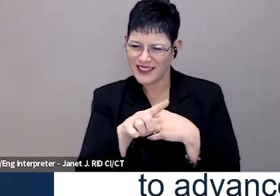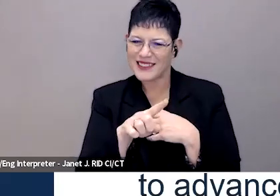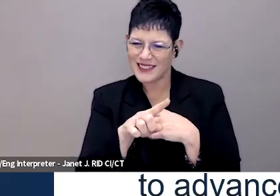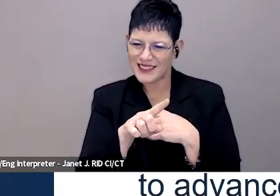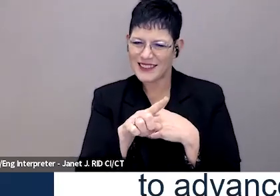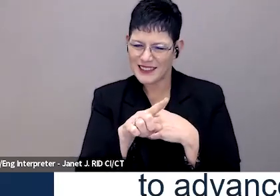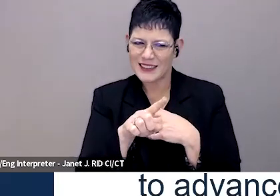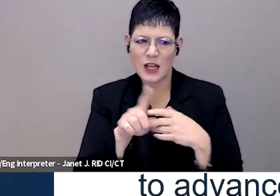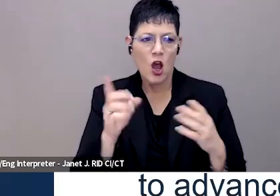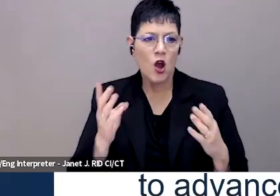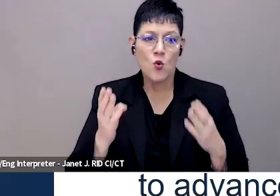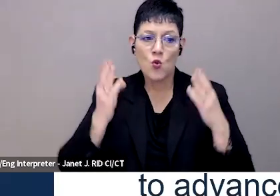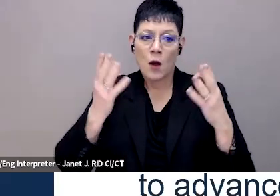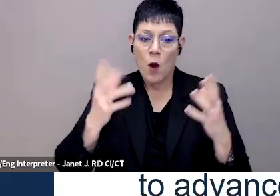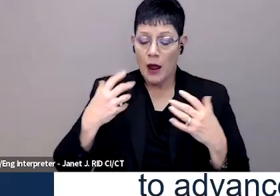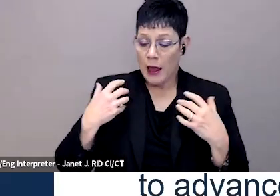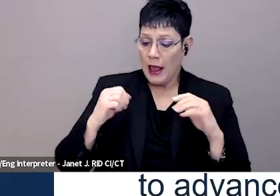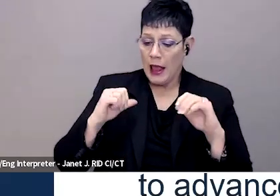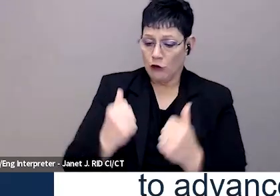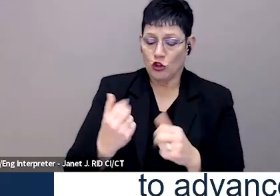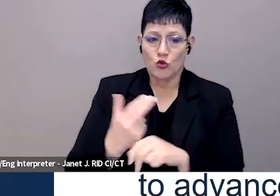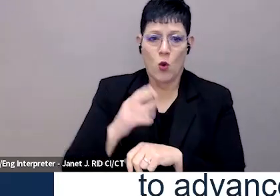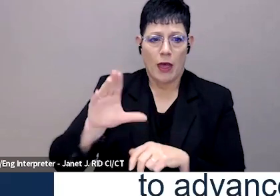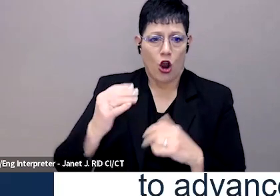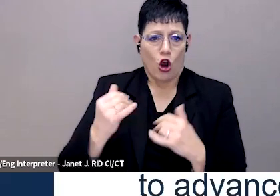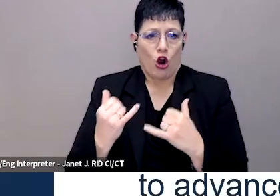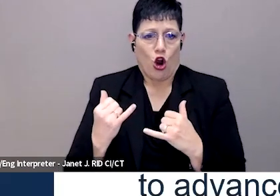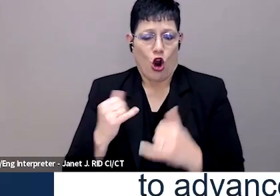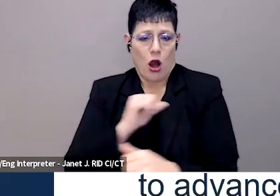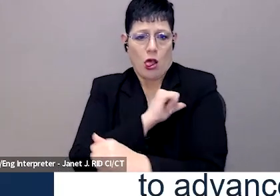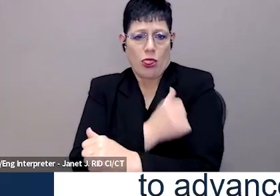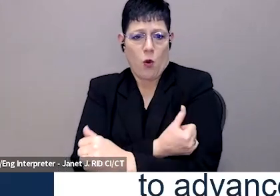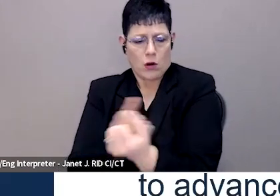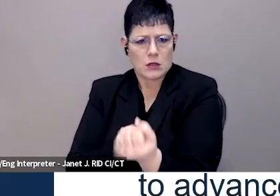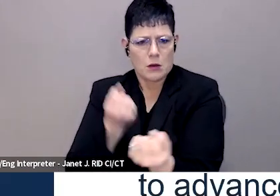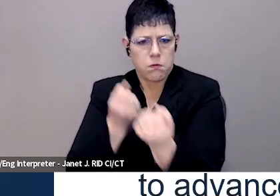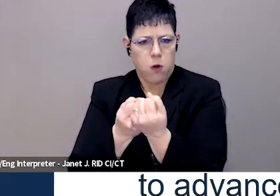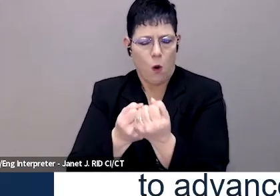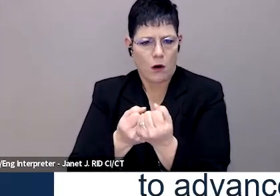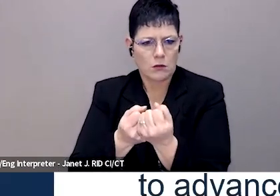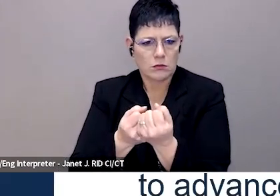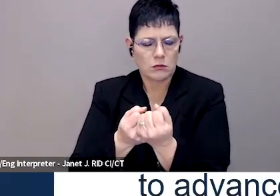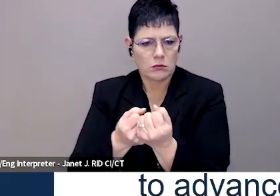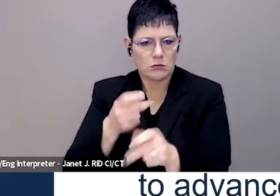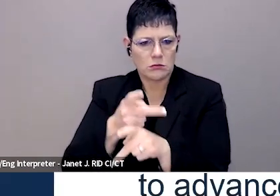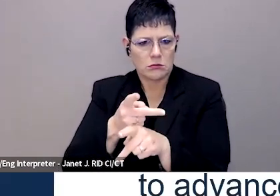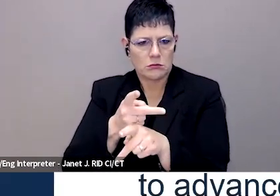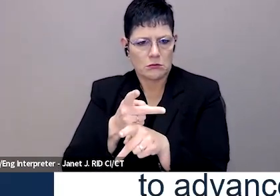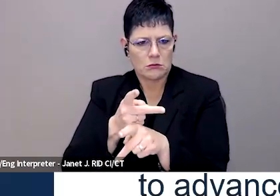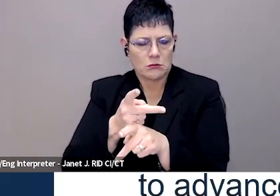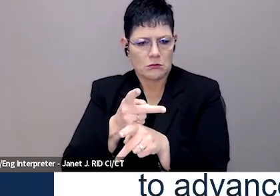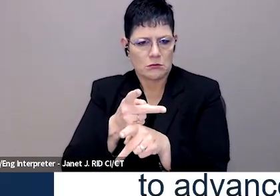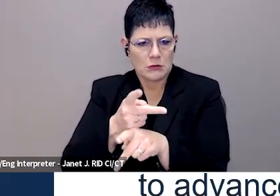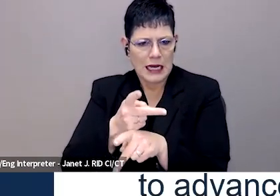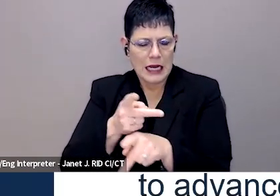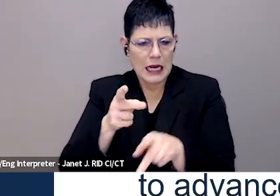recommend agencies to boldly use their existing authorities to support caregivers. Find and maximize every possible funding